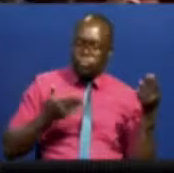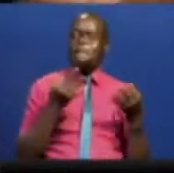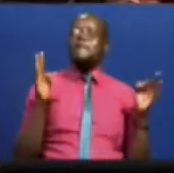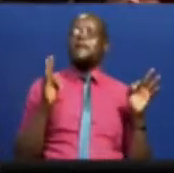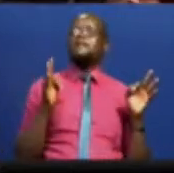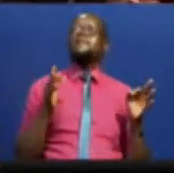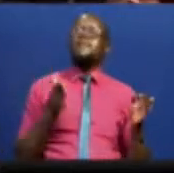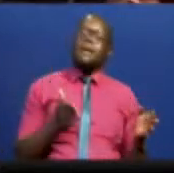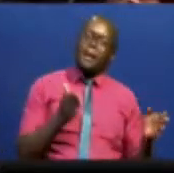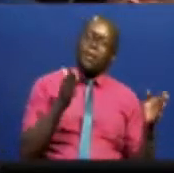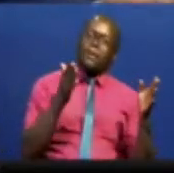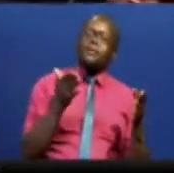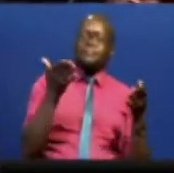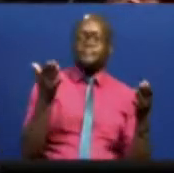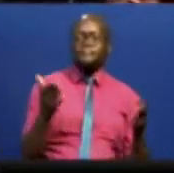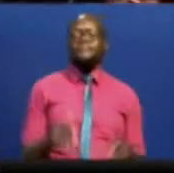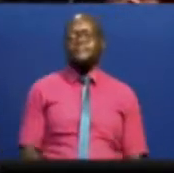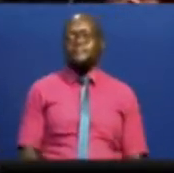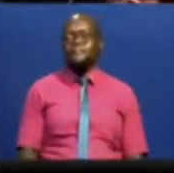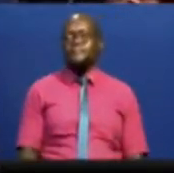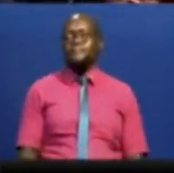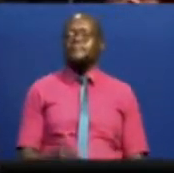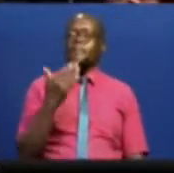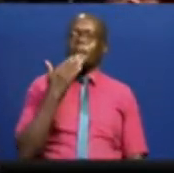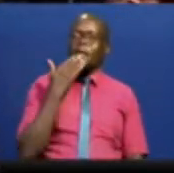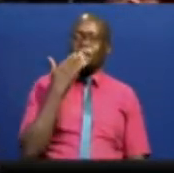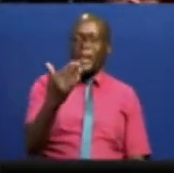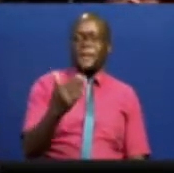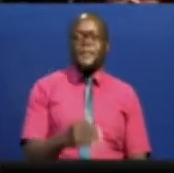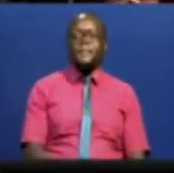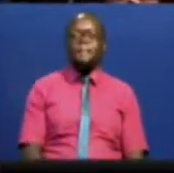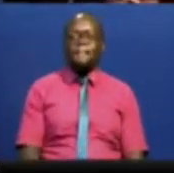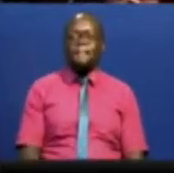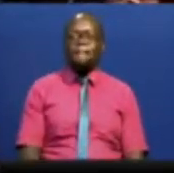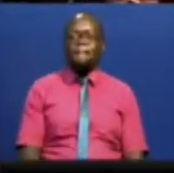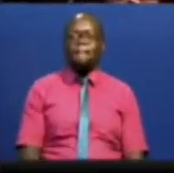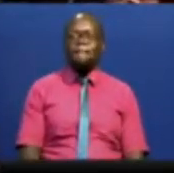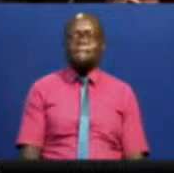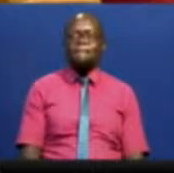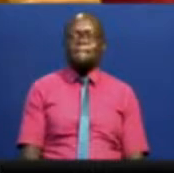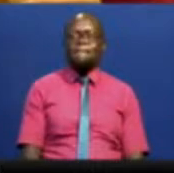corridors. In the corridors. Thank you, Madam Speaker. Thank you.